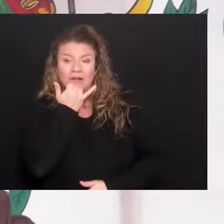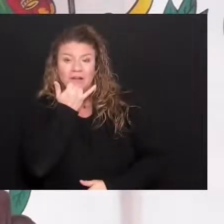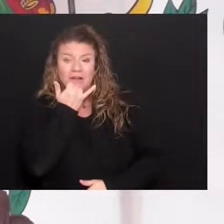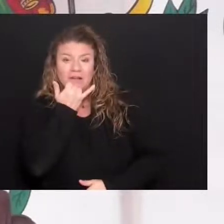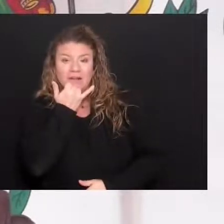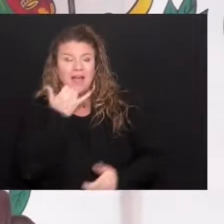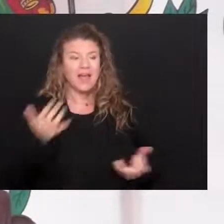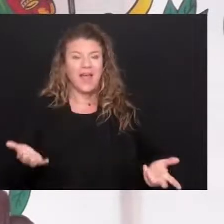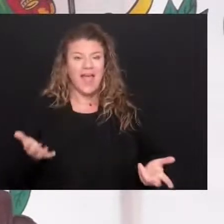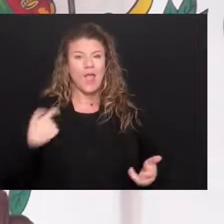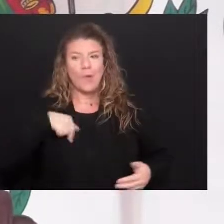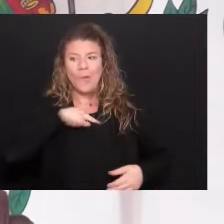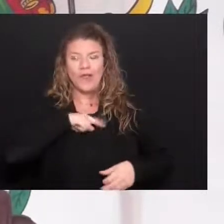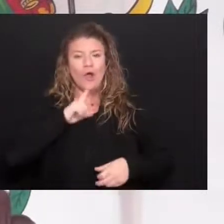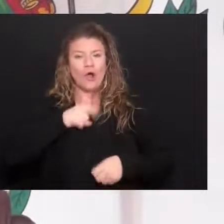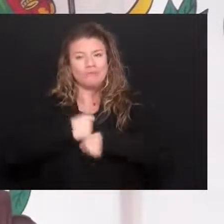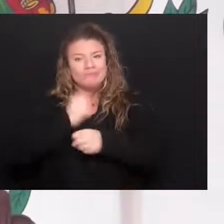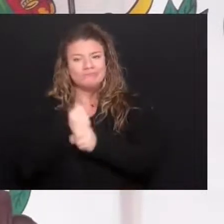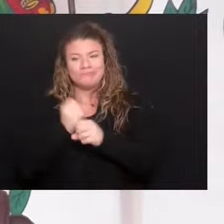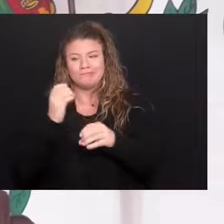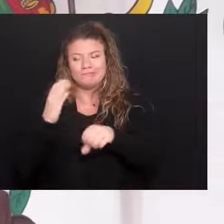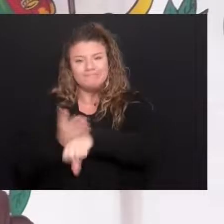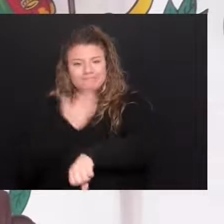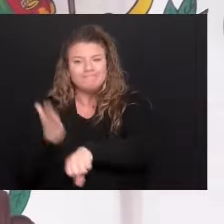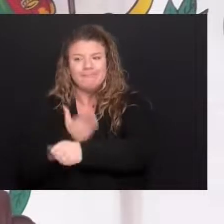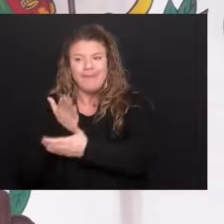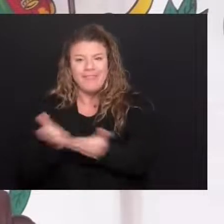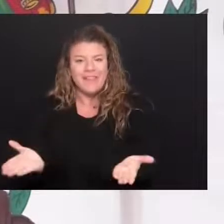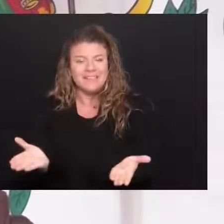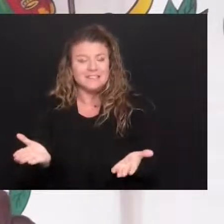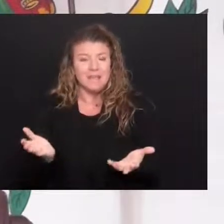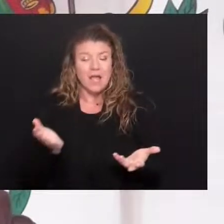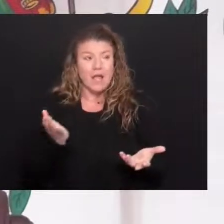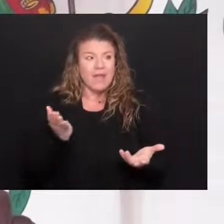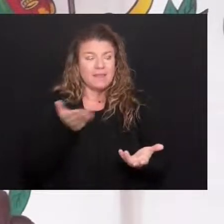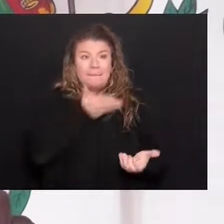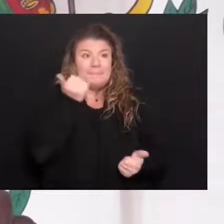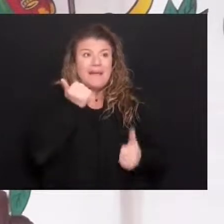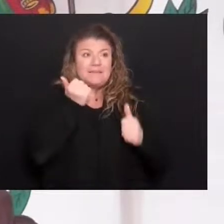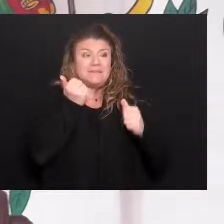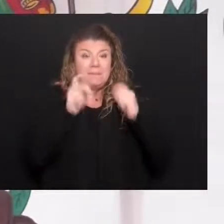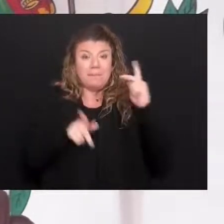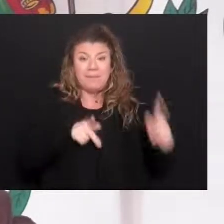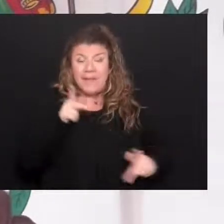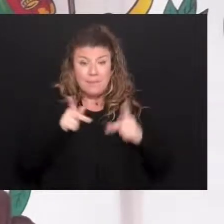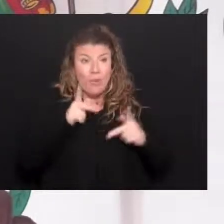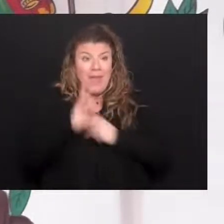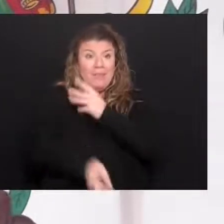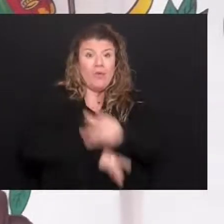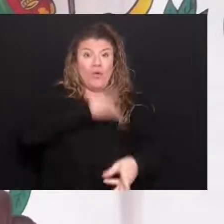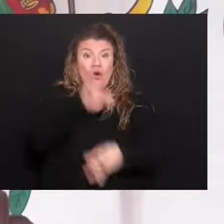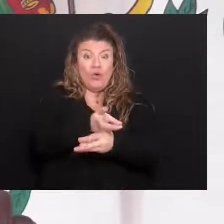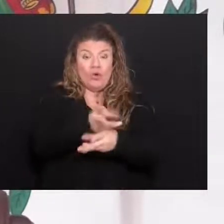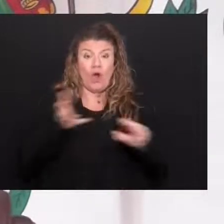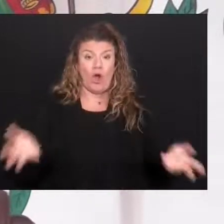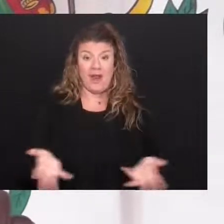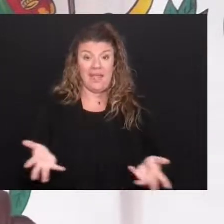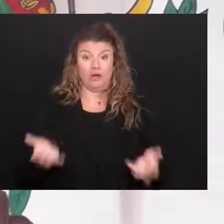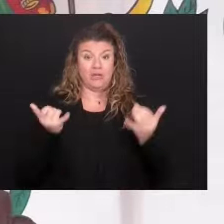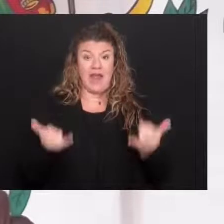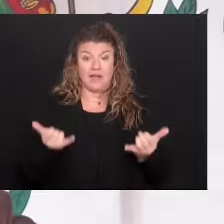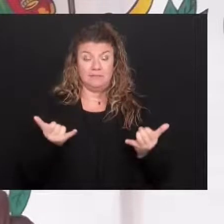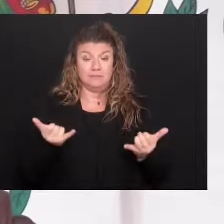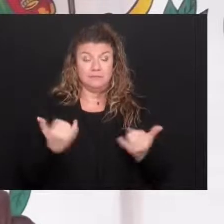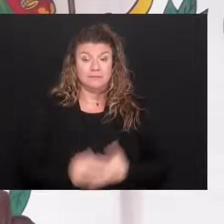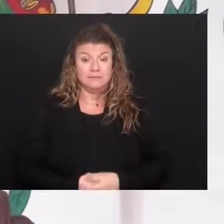craftsmen. The absolutely best people on the planet are right here in West Virginia today. And they